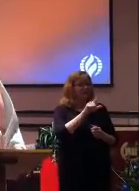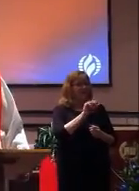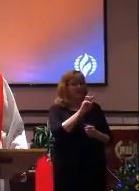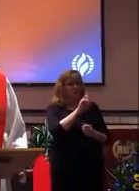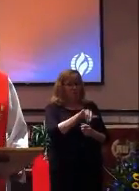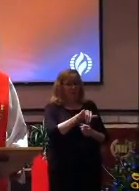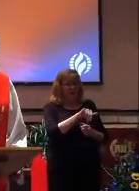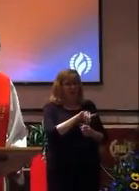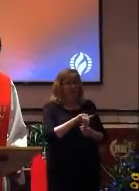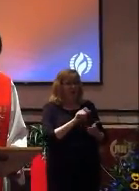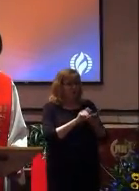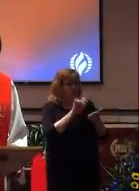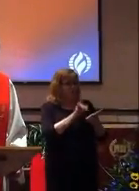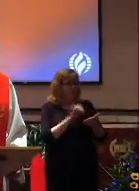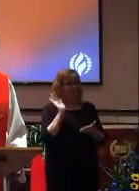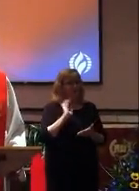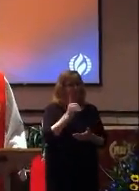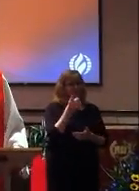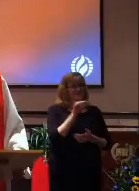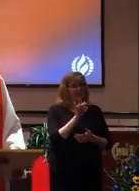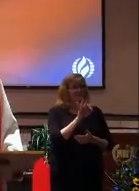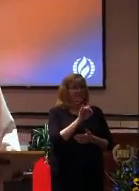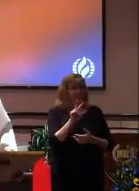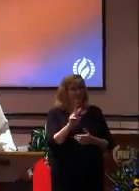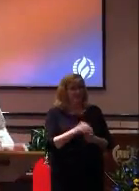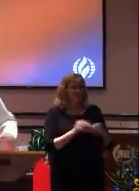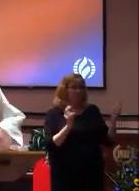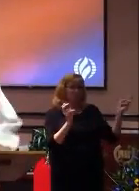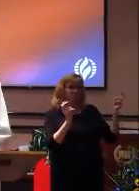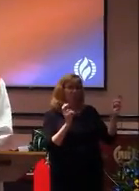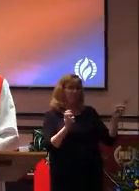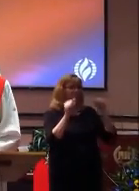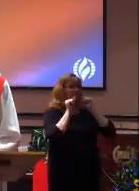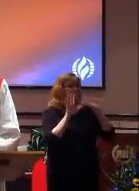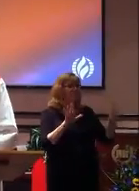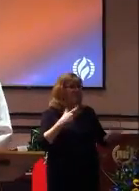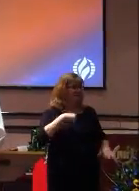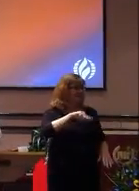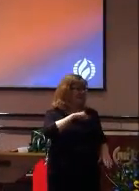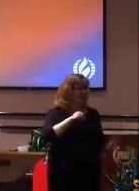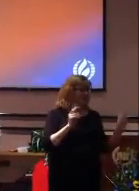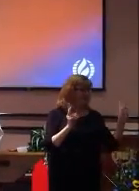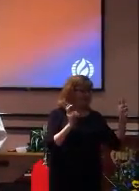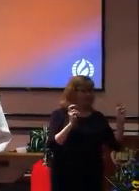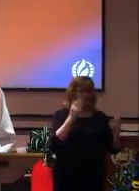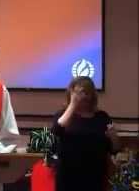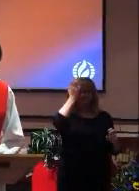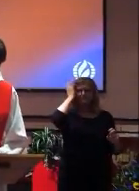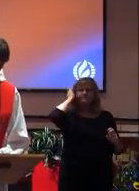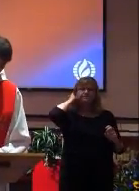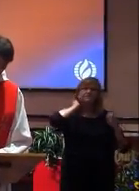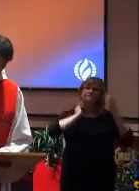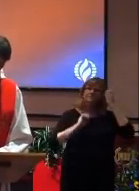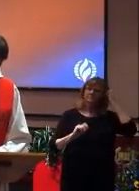the Iona community, wrote in 1992. It's entitled Bless Us. Bless Us.